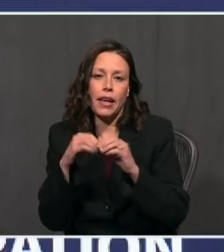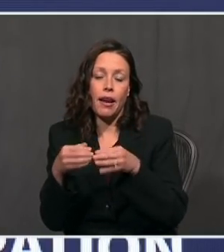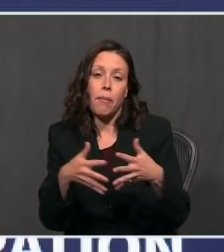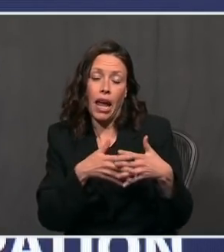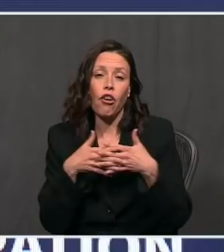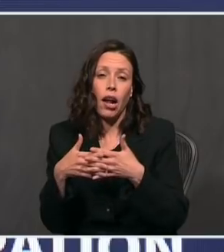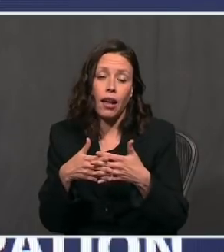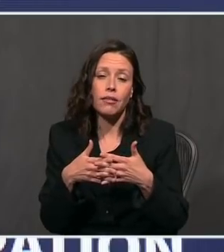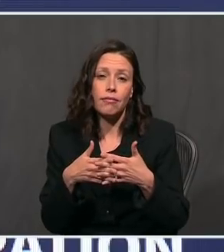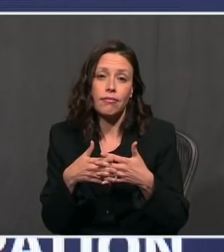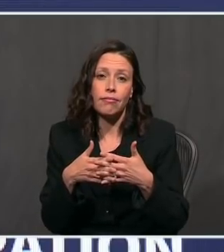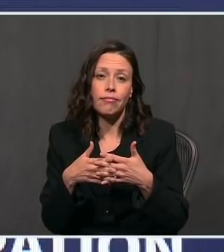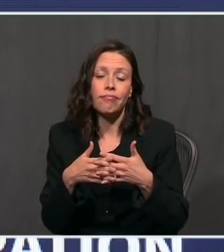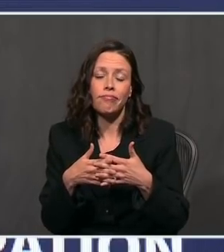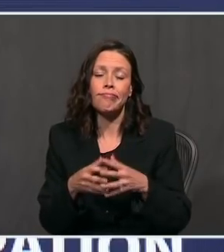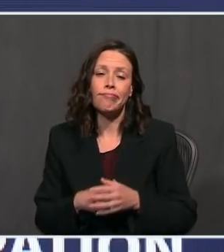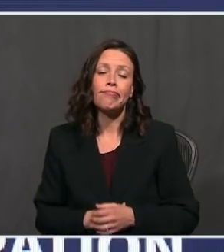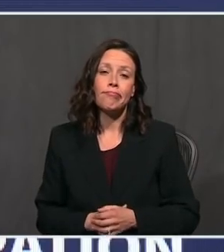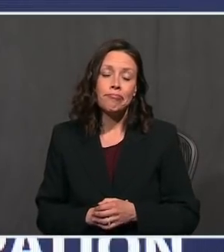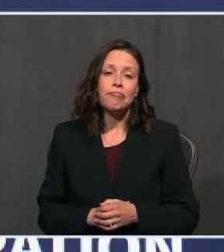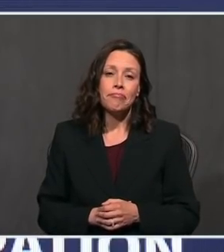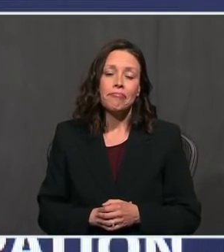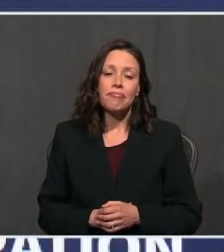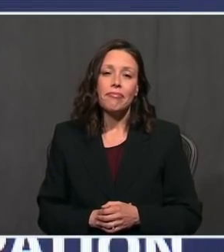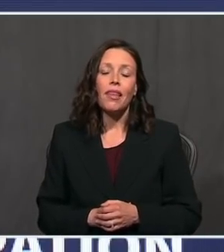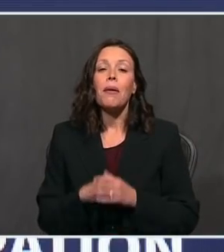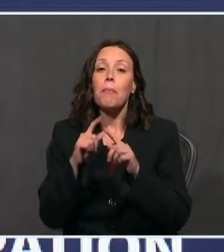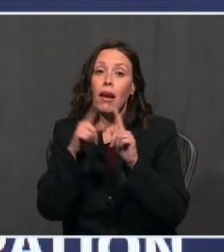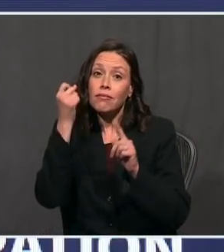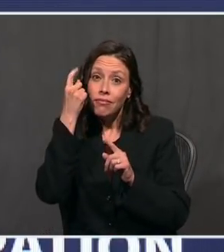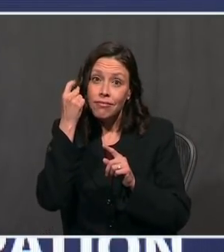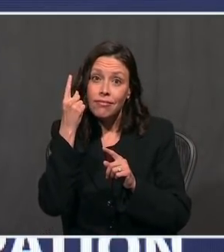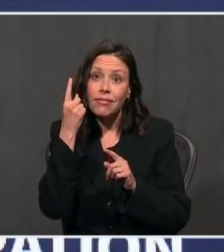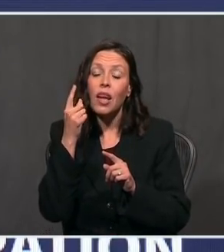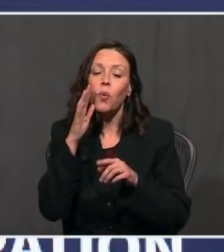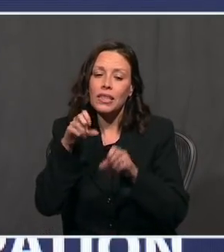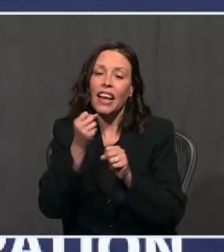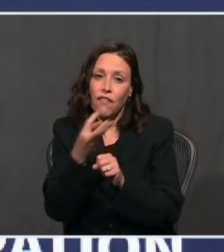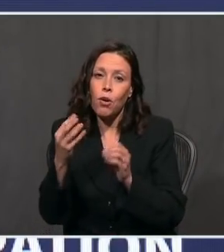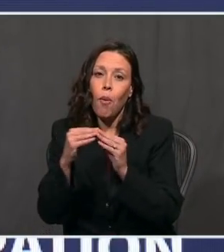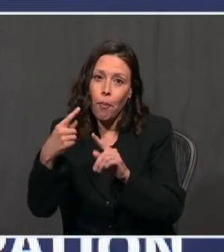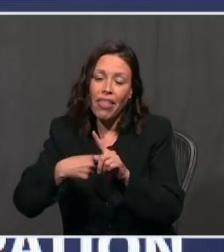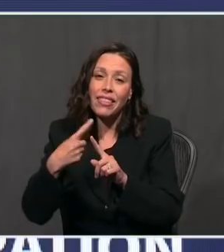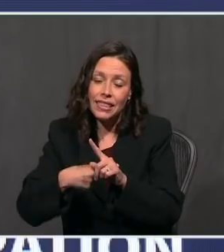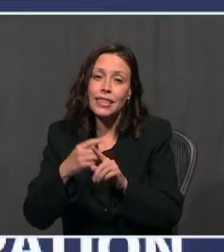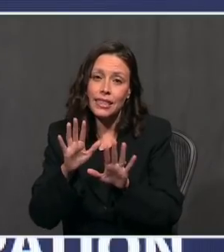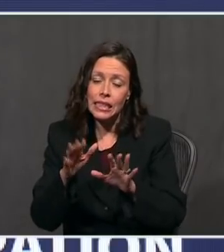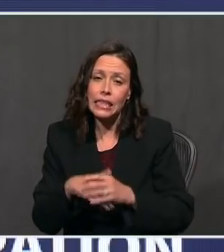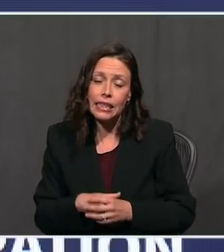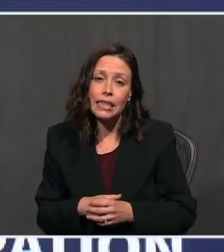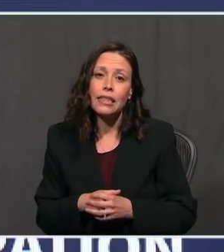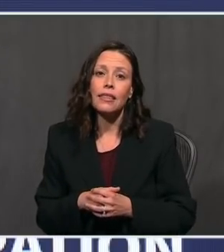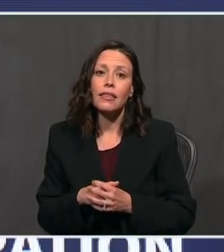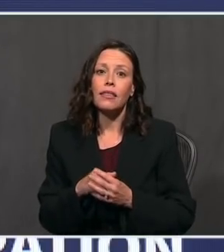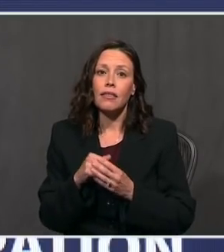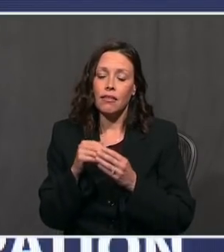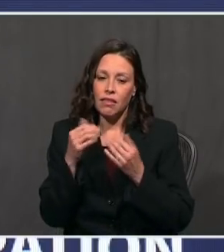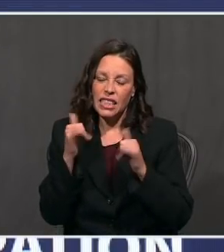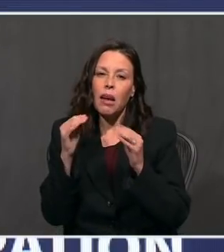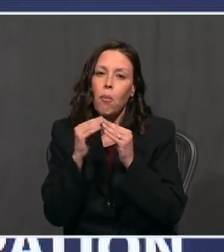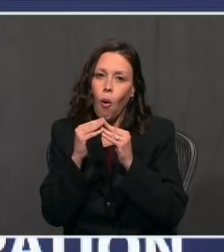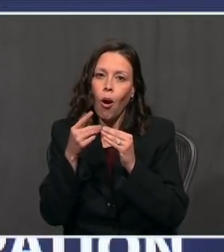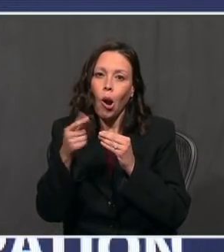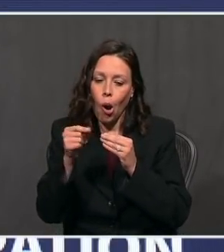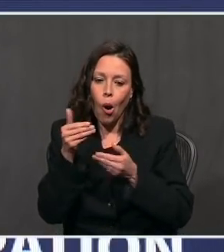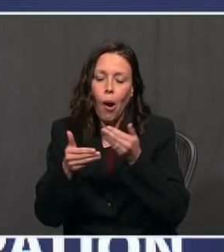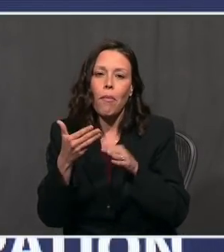America. But it will yet be months to go. We have miles to go before